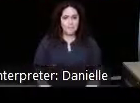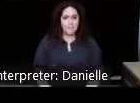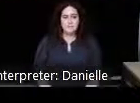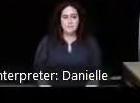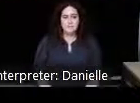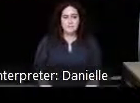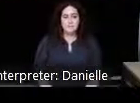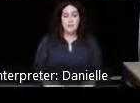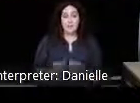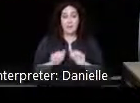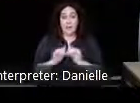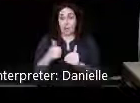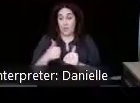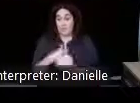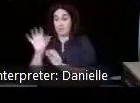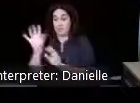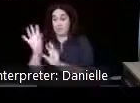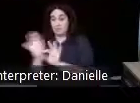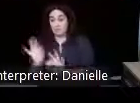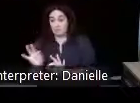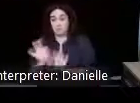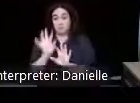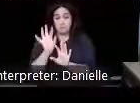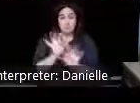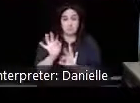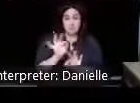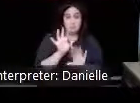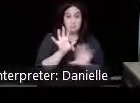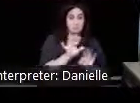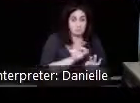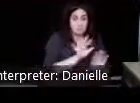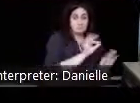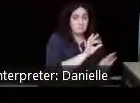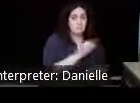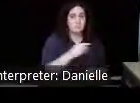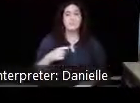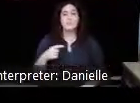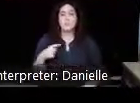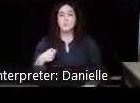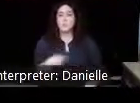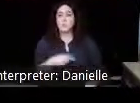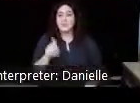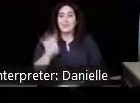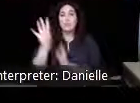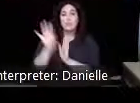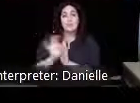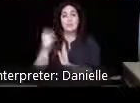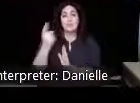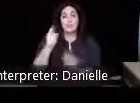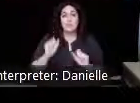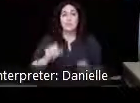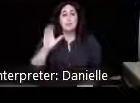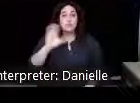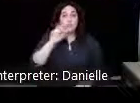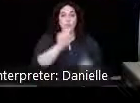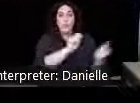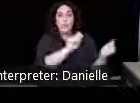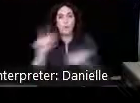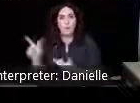that sampling, we wanted something that would be able to be searched on all of the different platforms. And so we searched